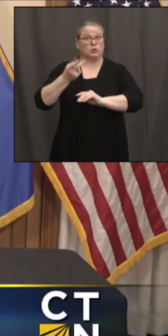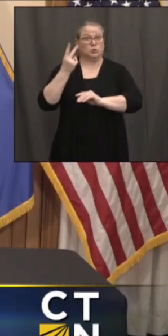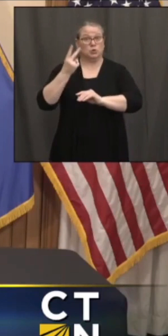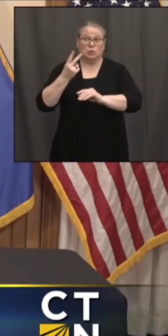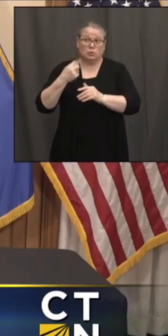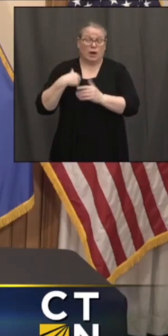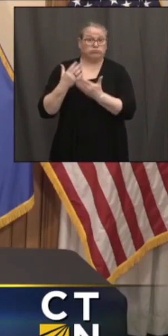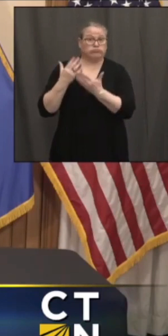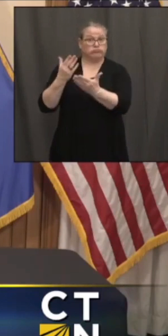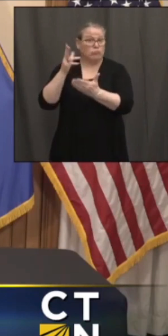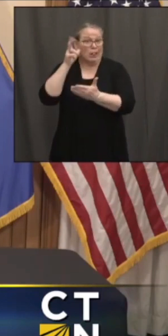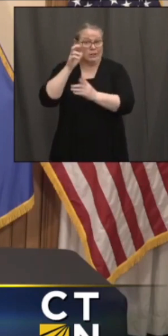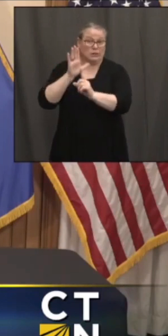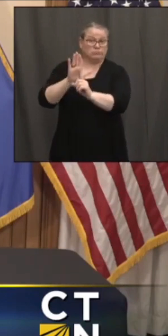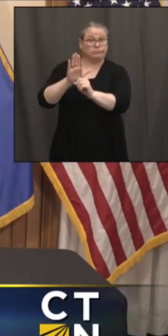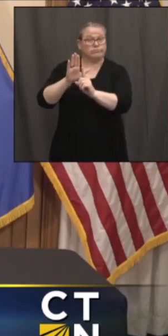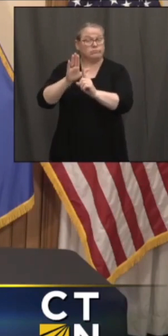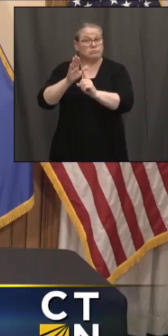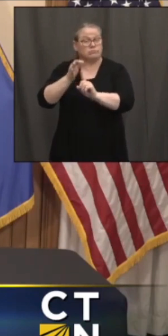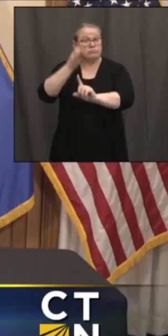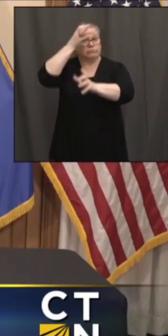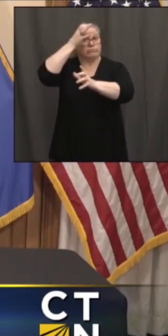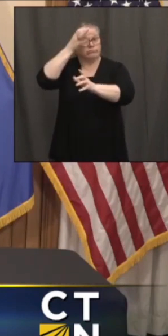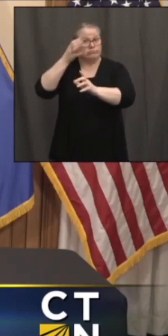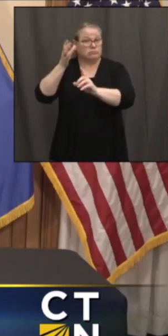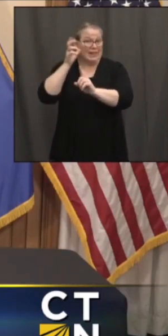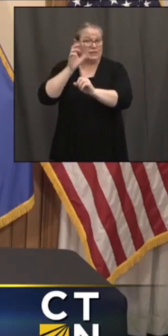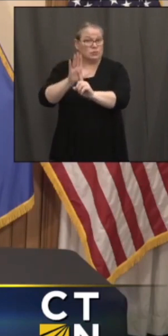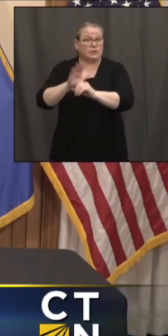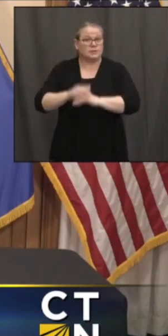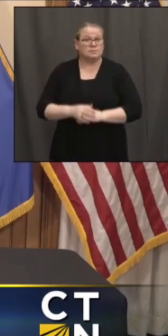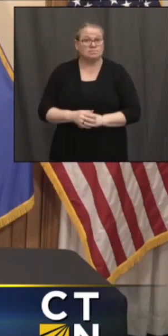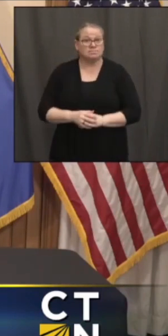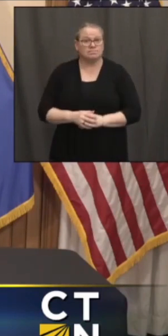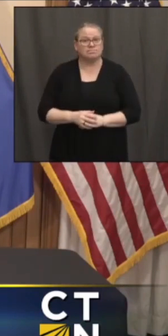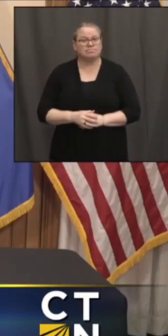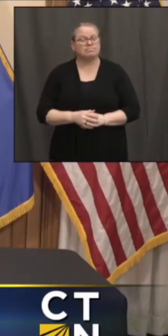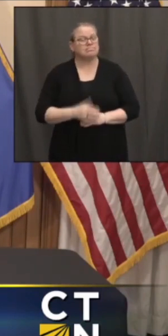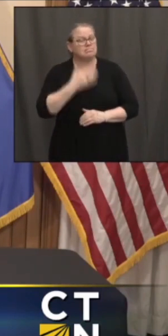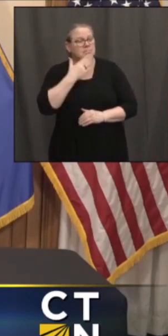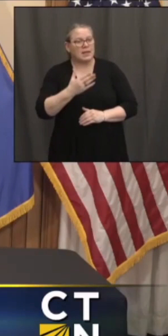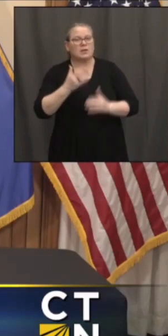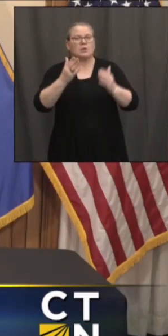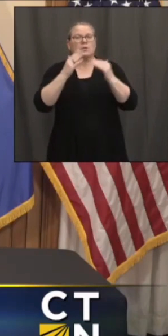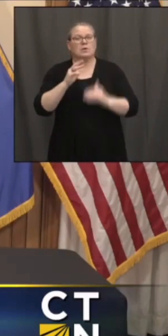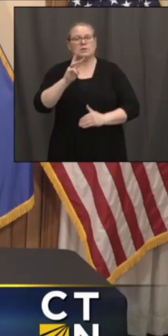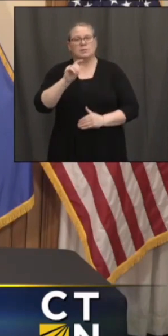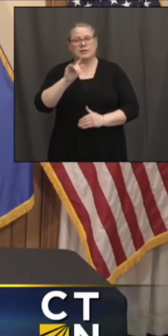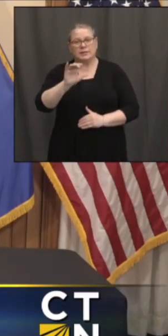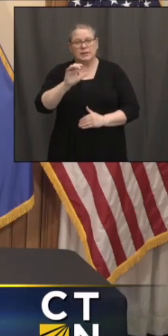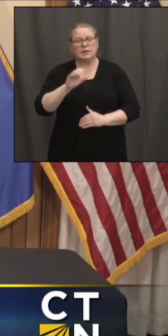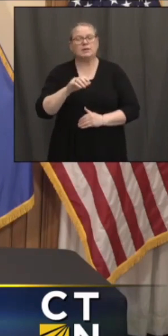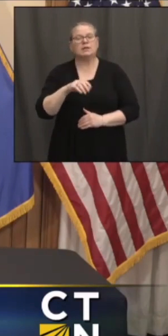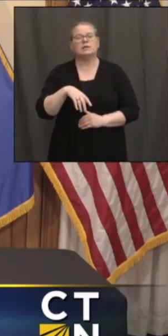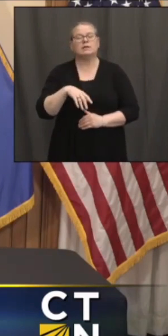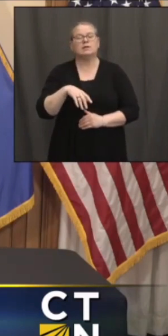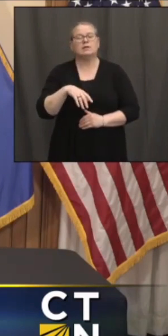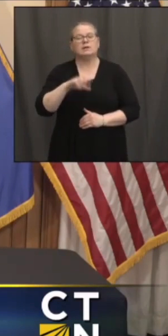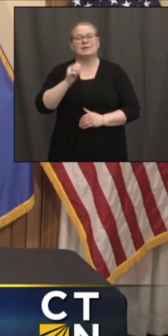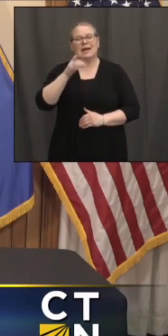WTIC 1080 News. Hi, have the IT people given you a diagnosis on VAMS, the online